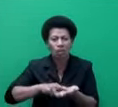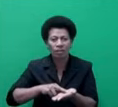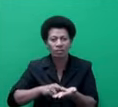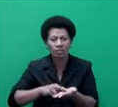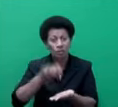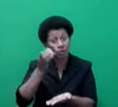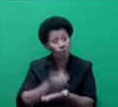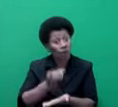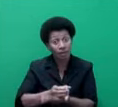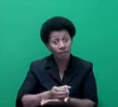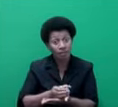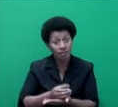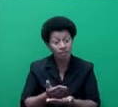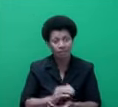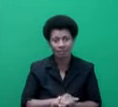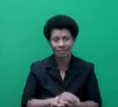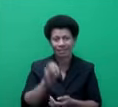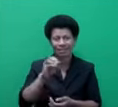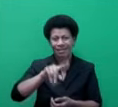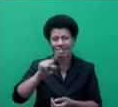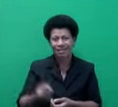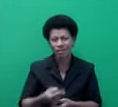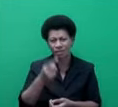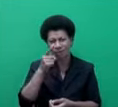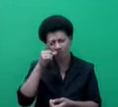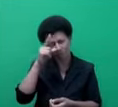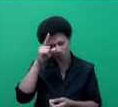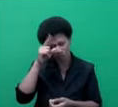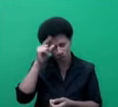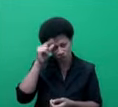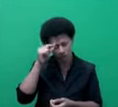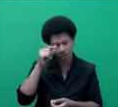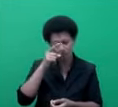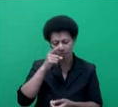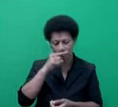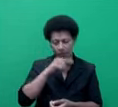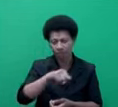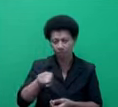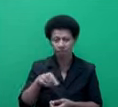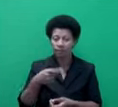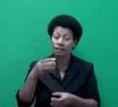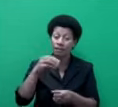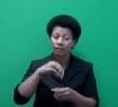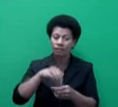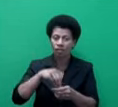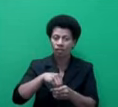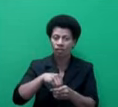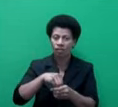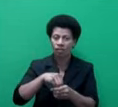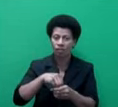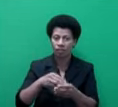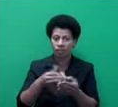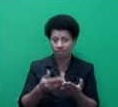correctly, sir. Over 10,000 Fijians were actually involved in and delivered